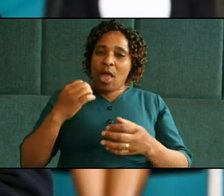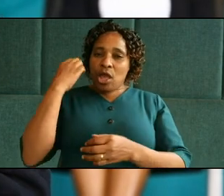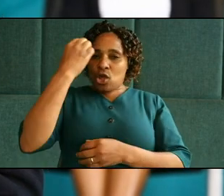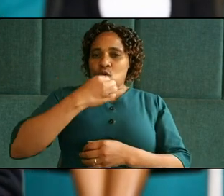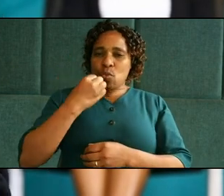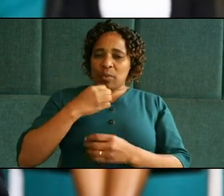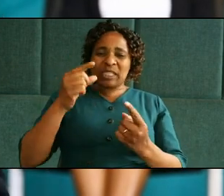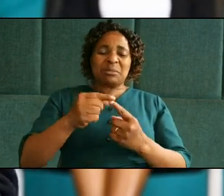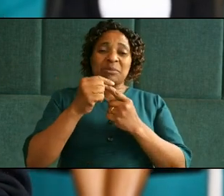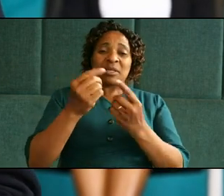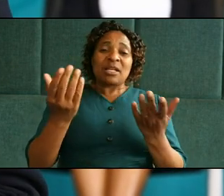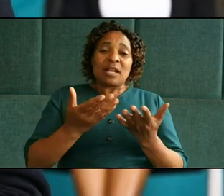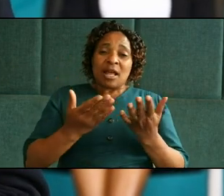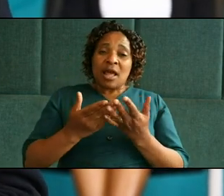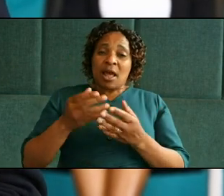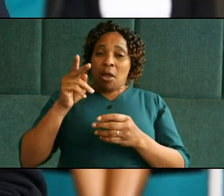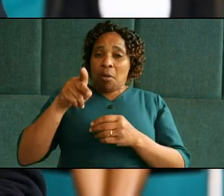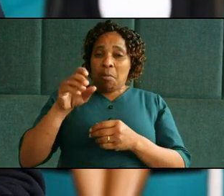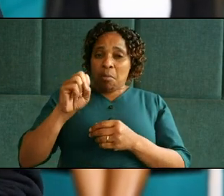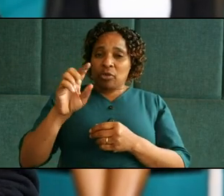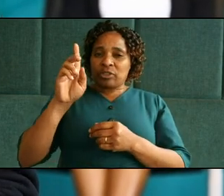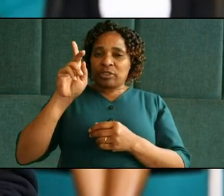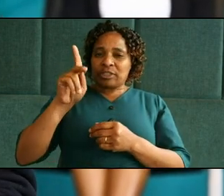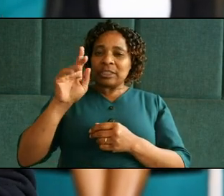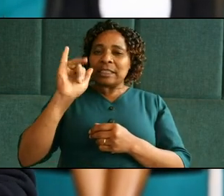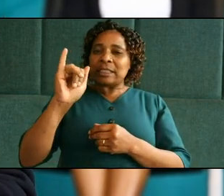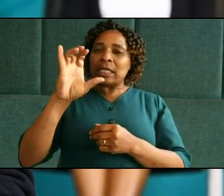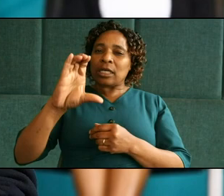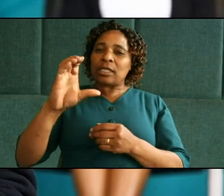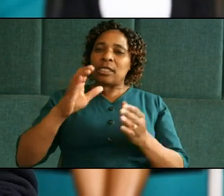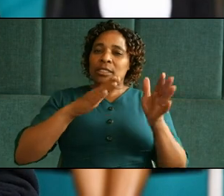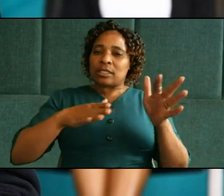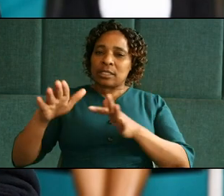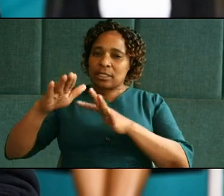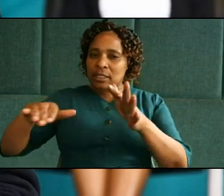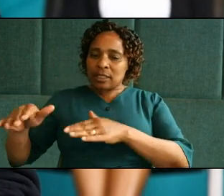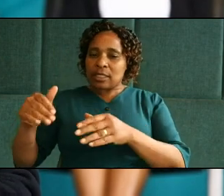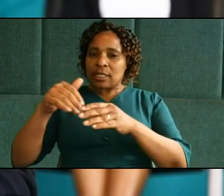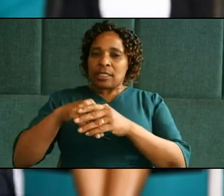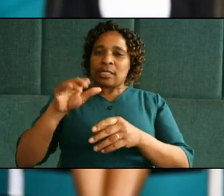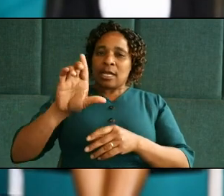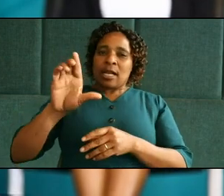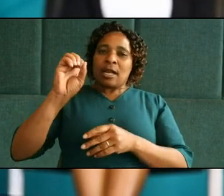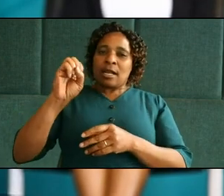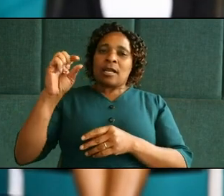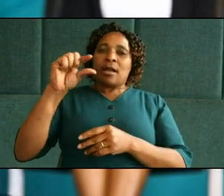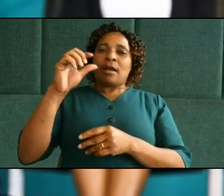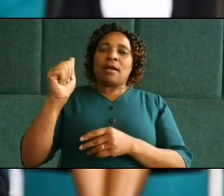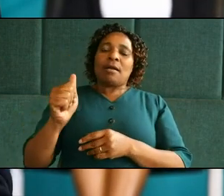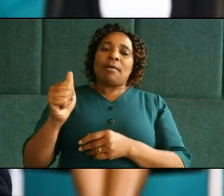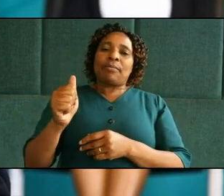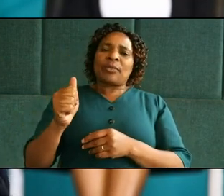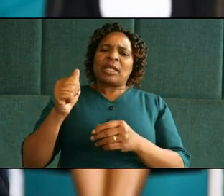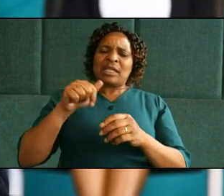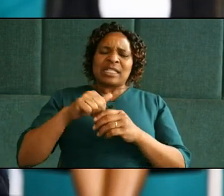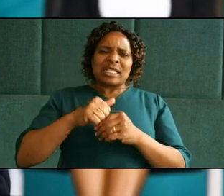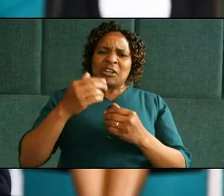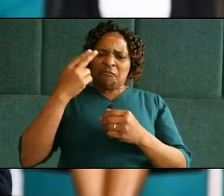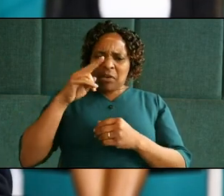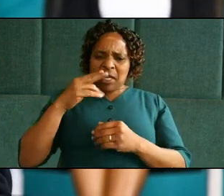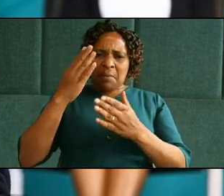Europe, specifically in the Baltic Sea, and its capital is called Riga. Just a fun fact about the